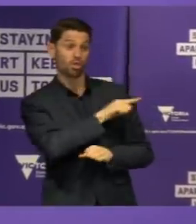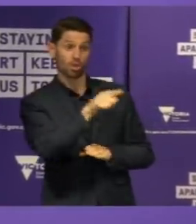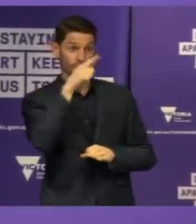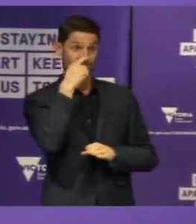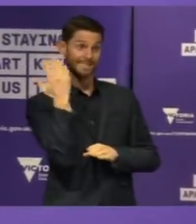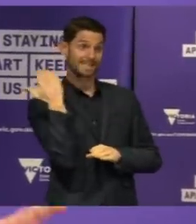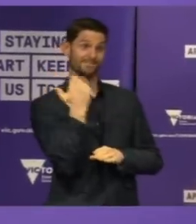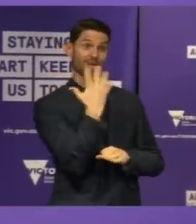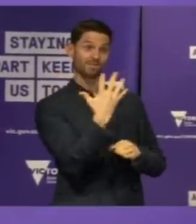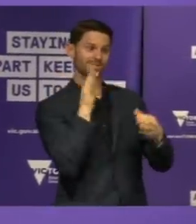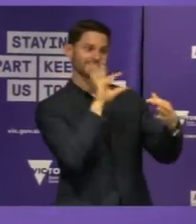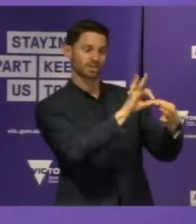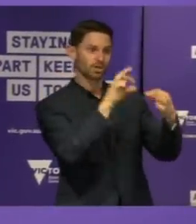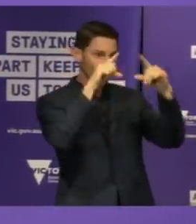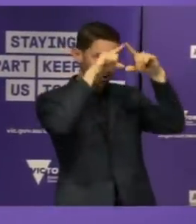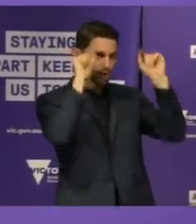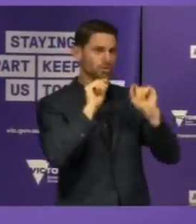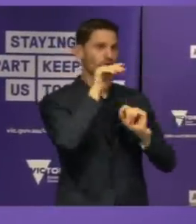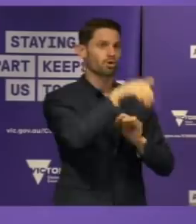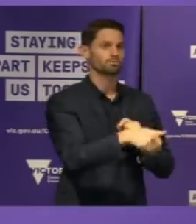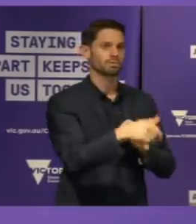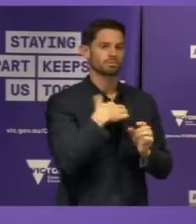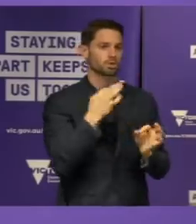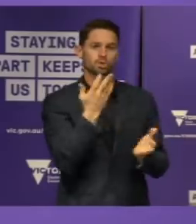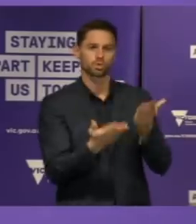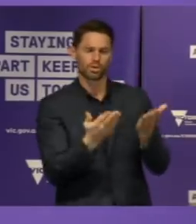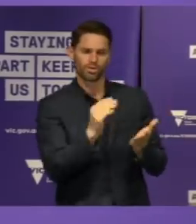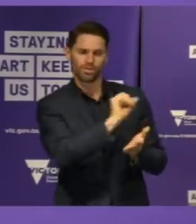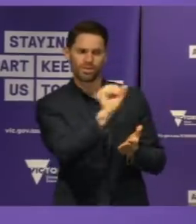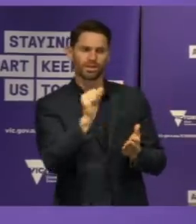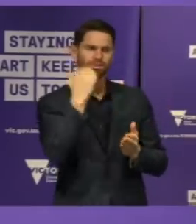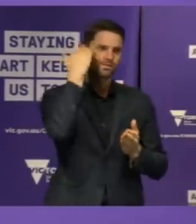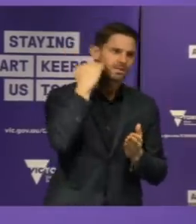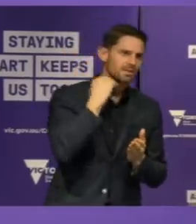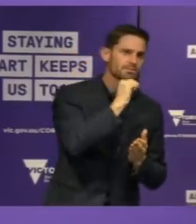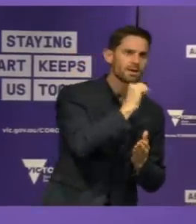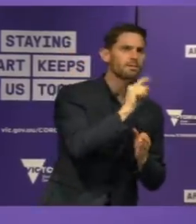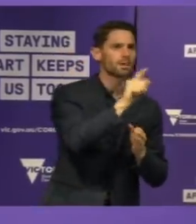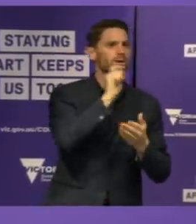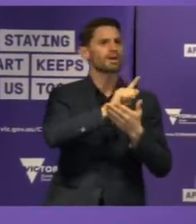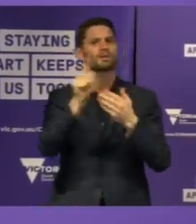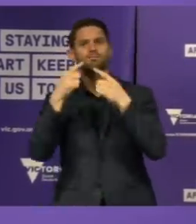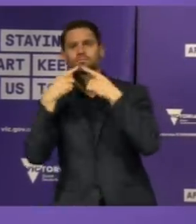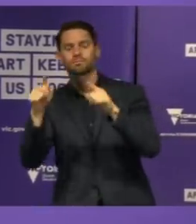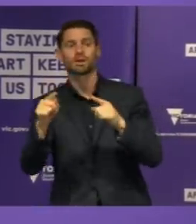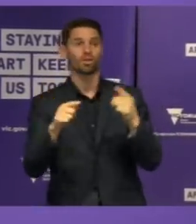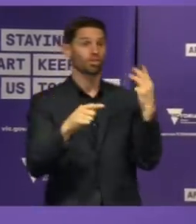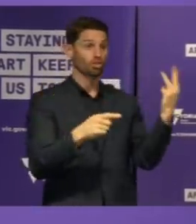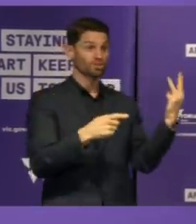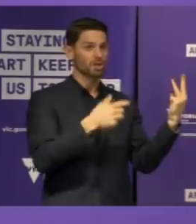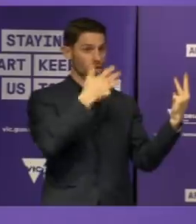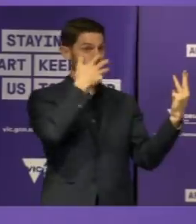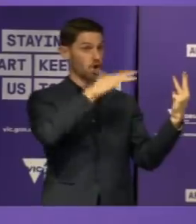those individuals, I'm not quite certain on gender in terms of the notes I have, but if we can update you, we will. 3 in their 90s and 3 in